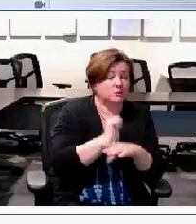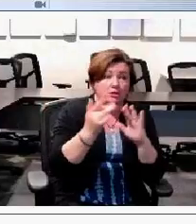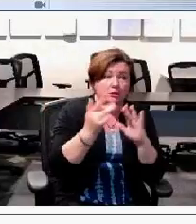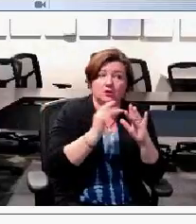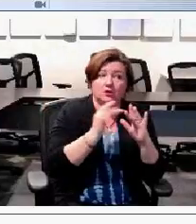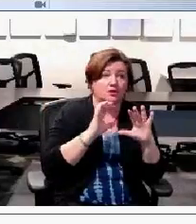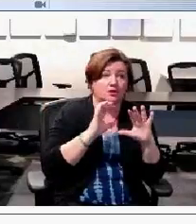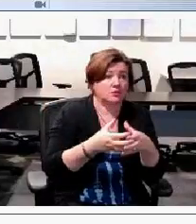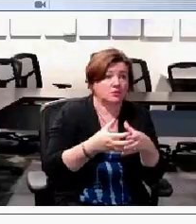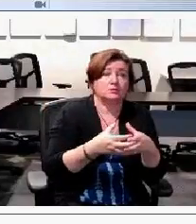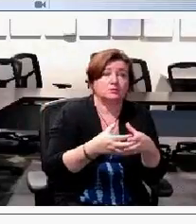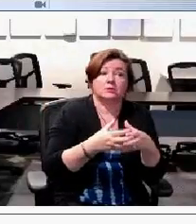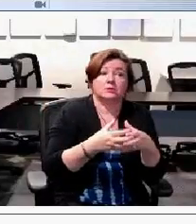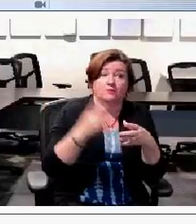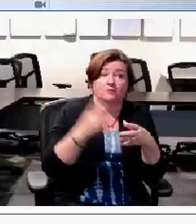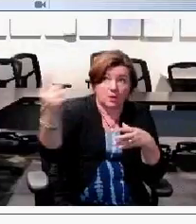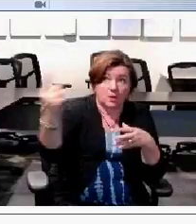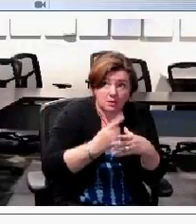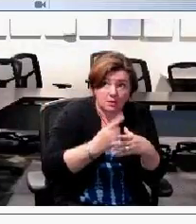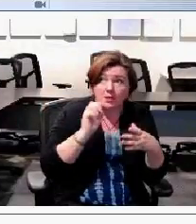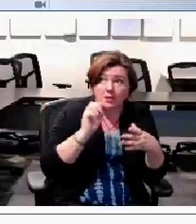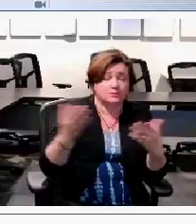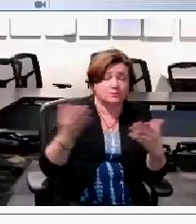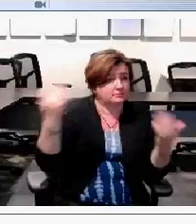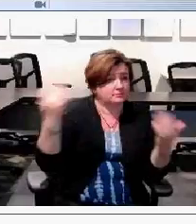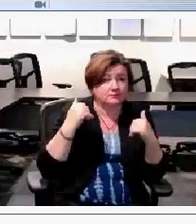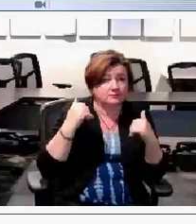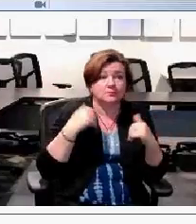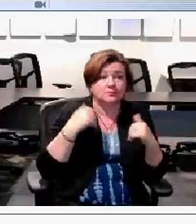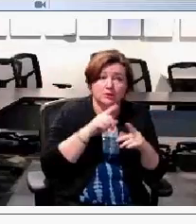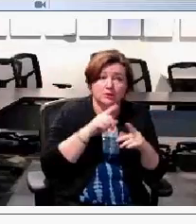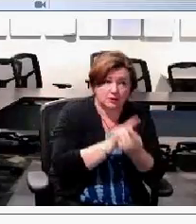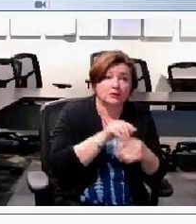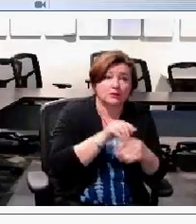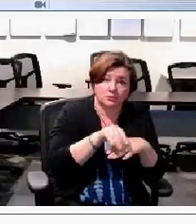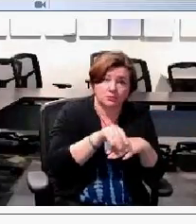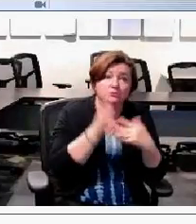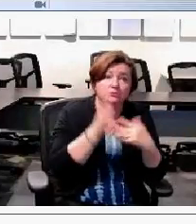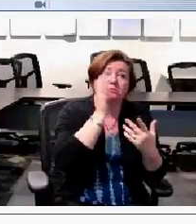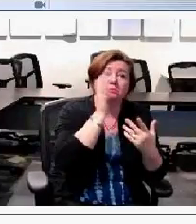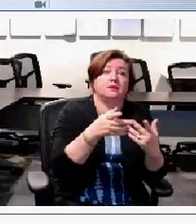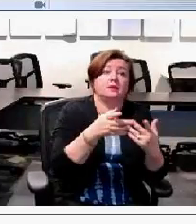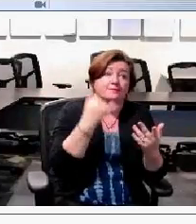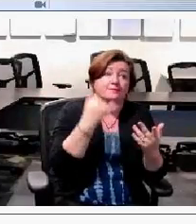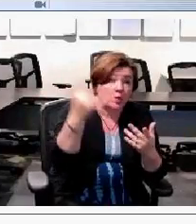to make it to Edmonton. And we do consultation by phone, email, or